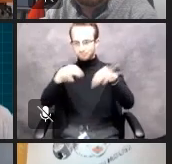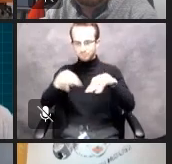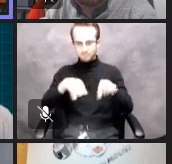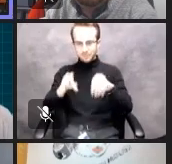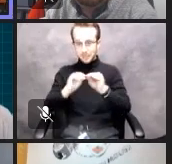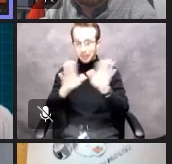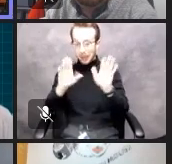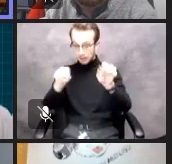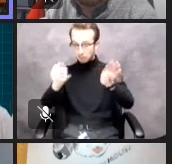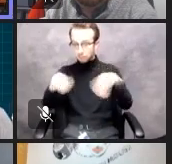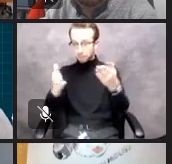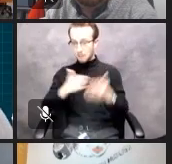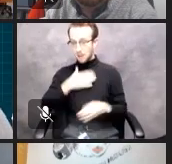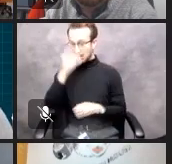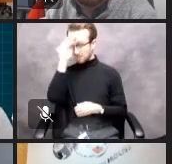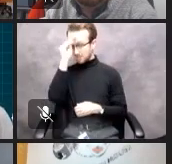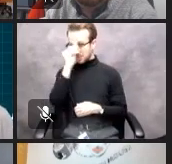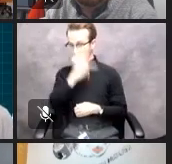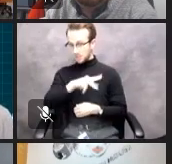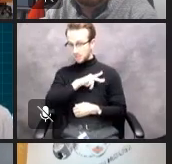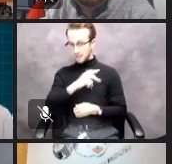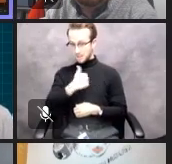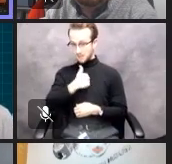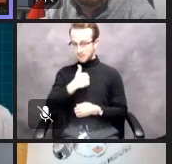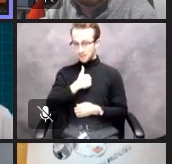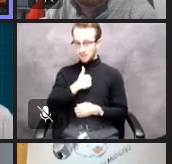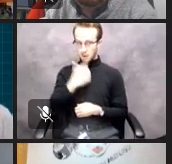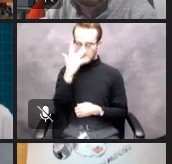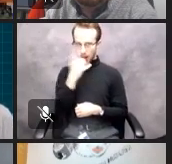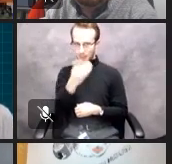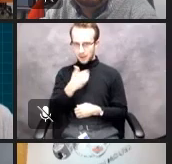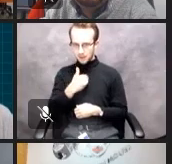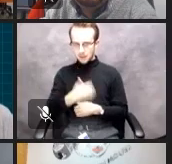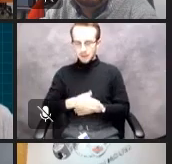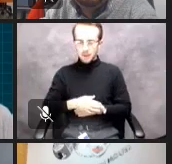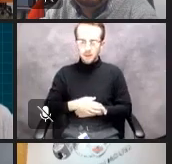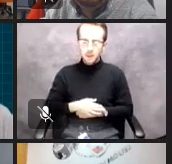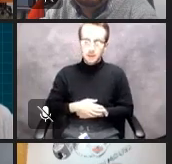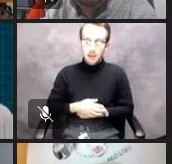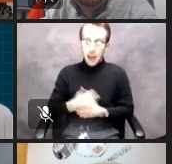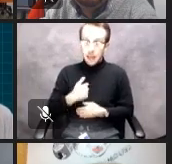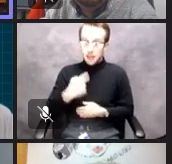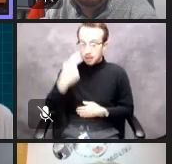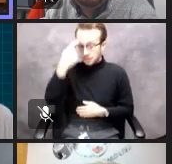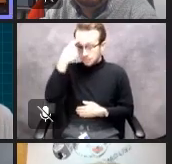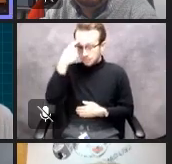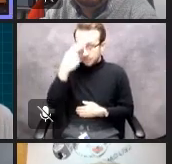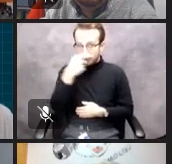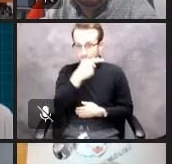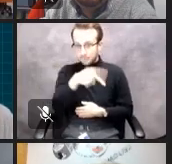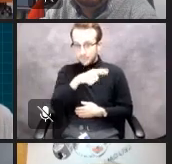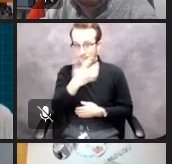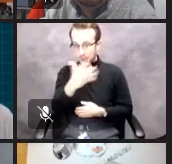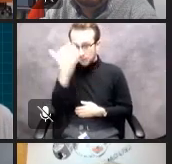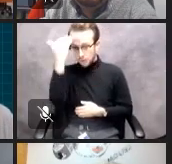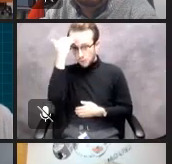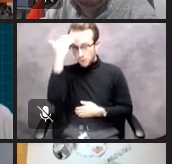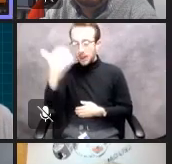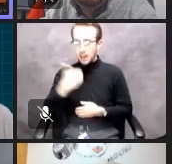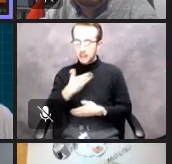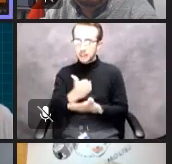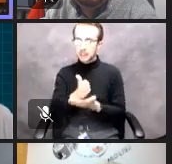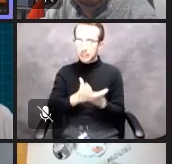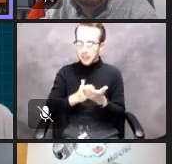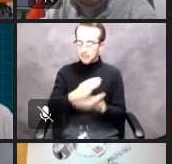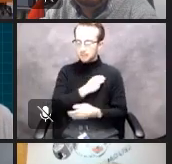opinion on why I think they did it. And that is that they didn't want, they knew that they had some members